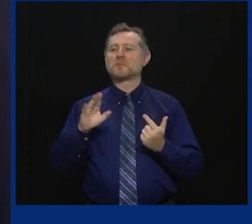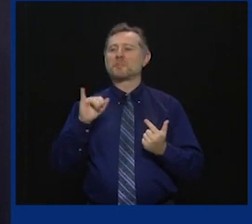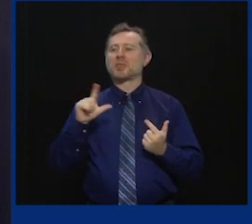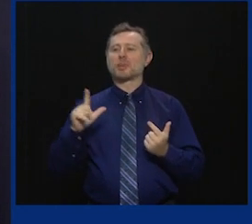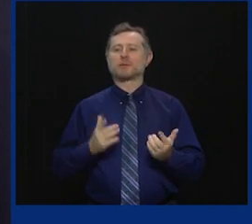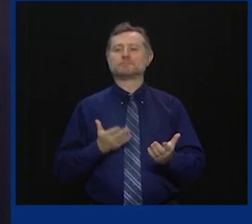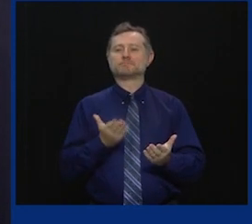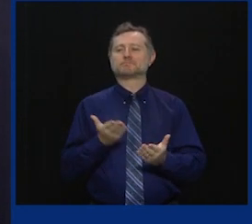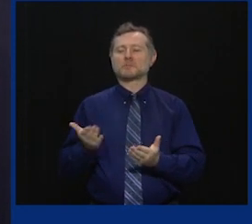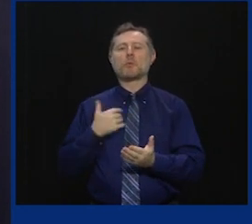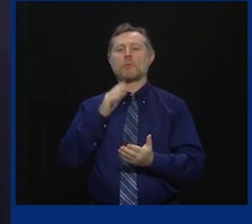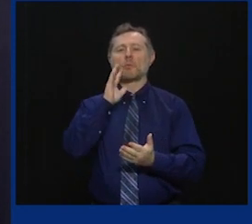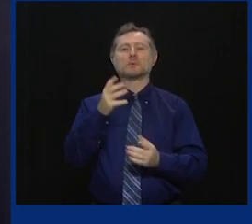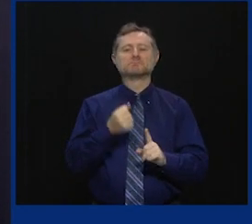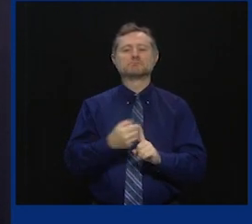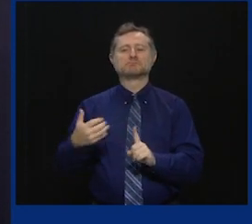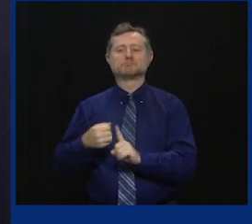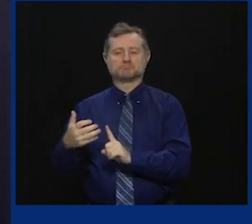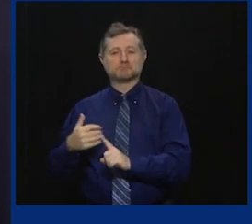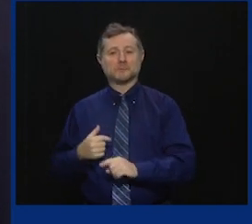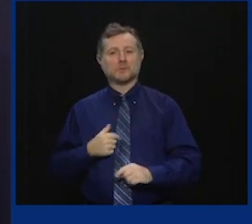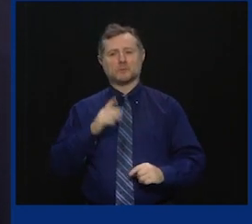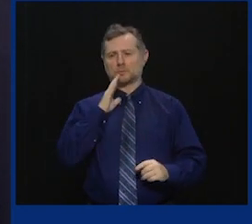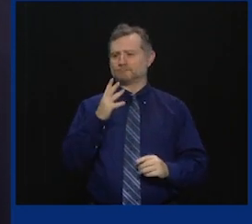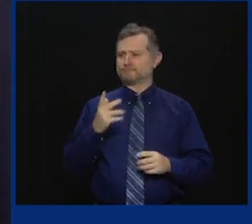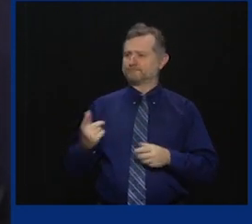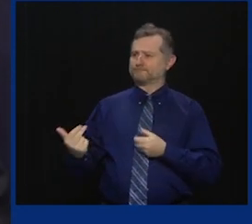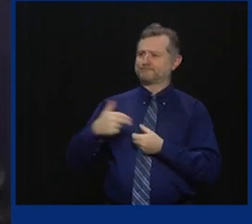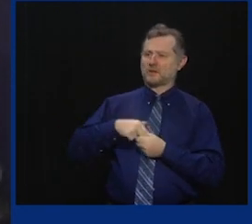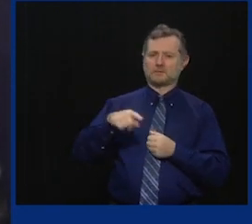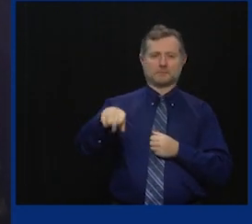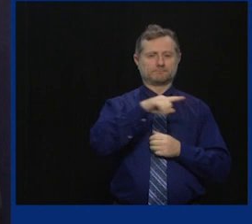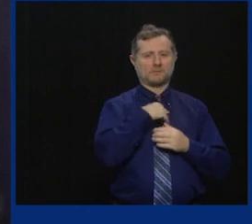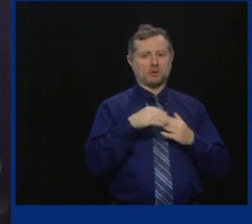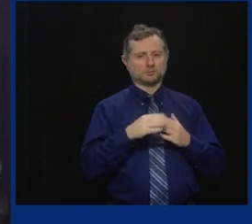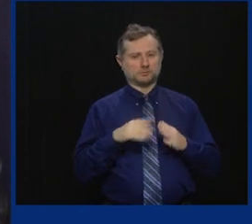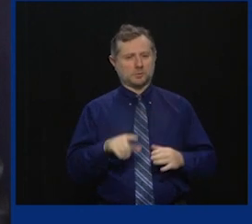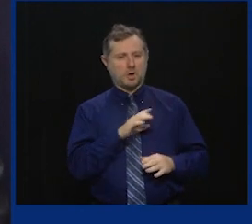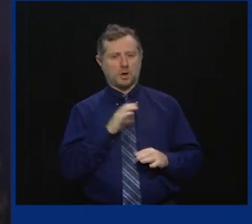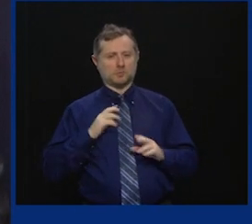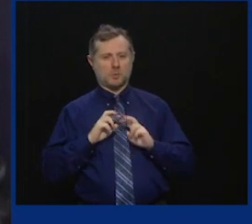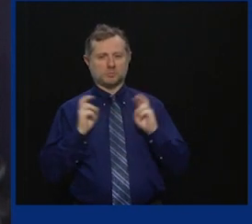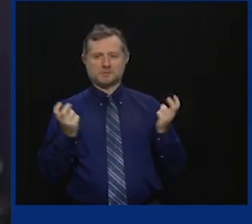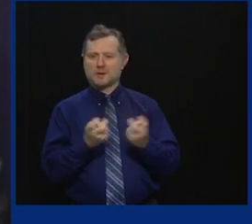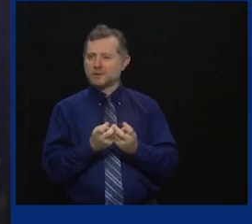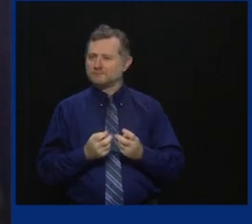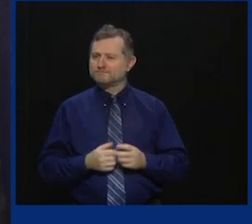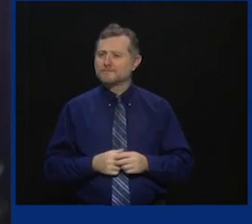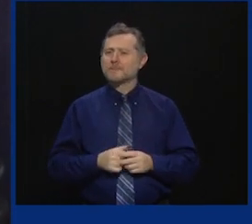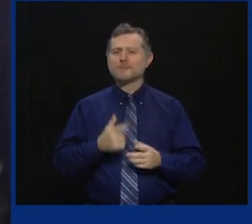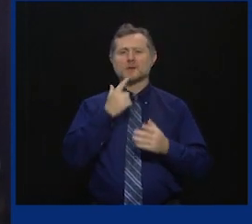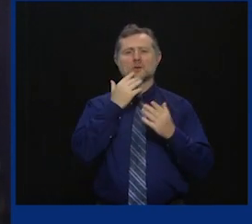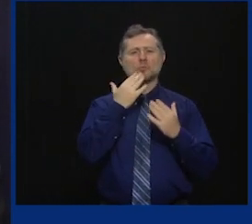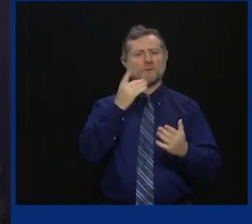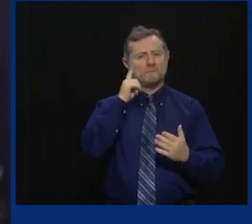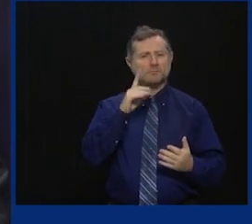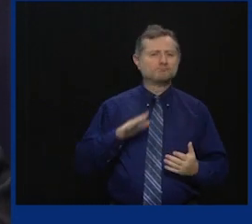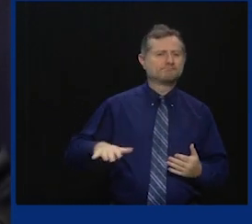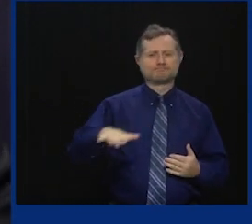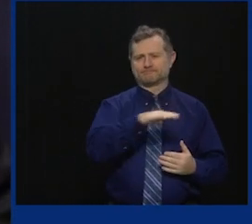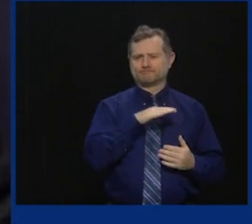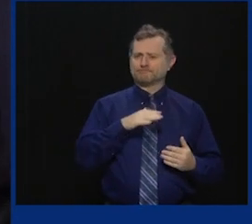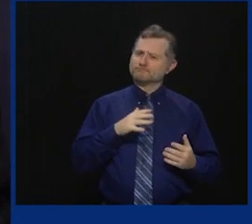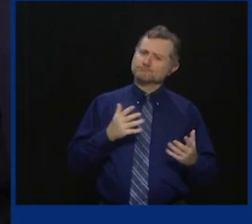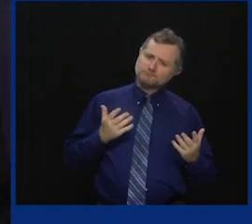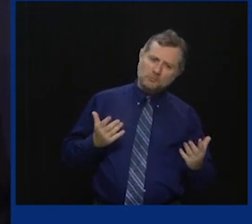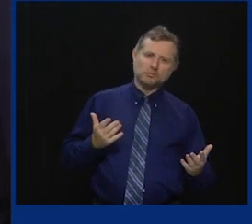in the legislature, have Majority Leader Andrea Stewart-Cousins and our Speaker Carl Hastie here. I thank you for lending your clout